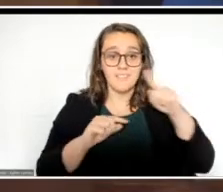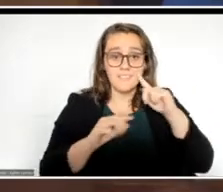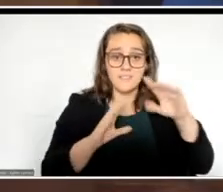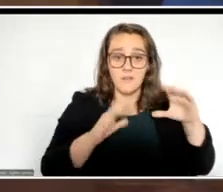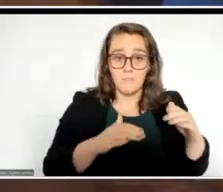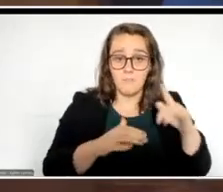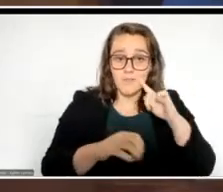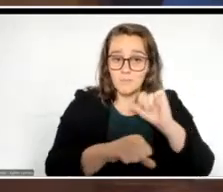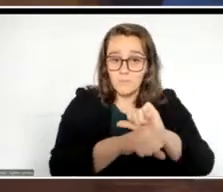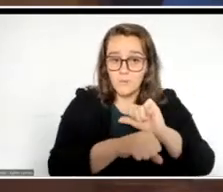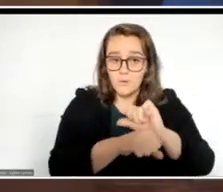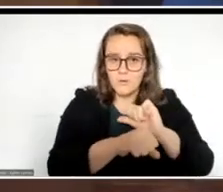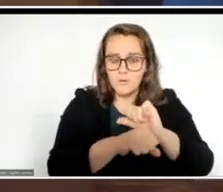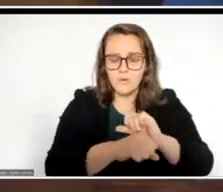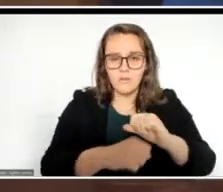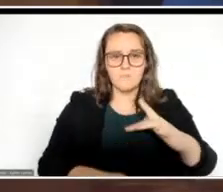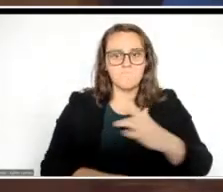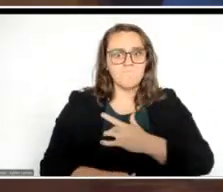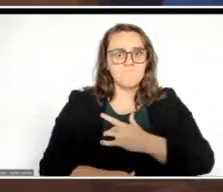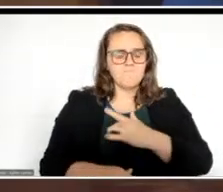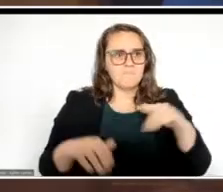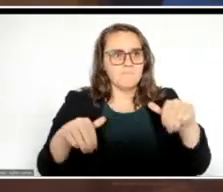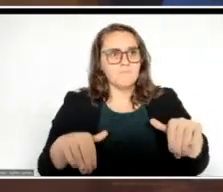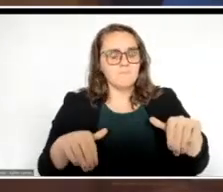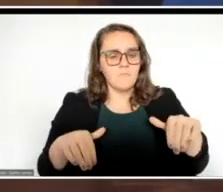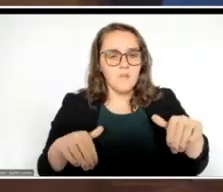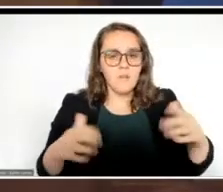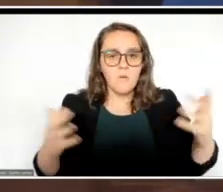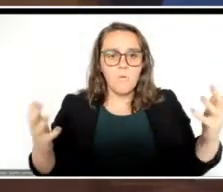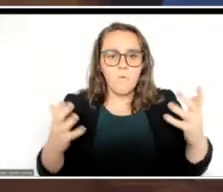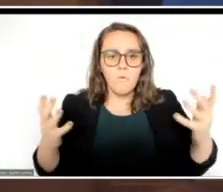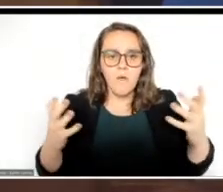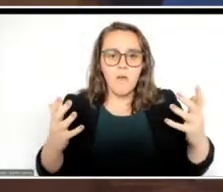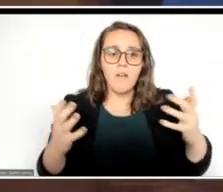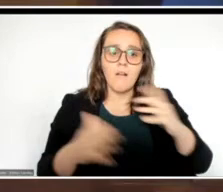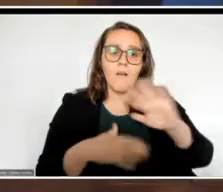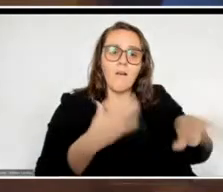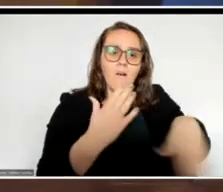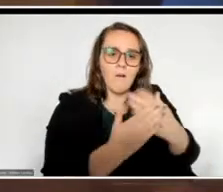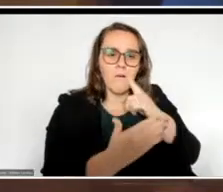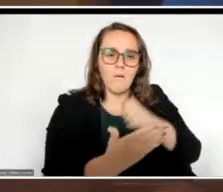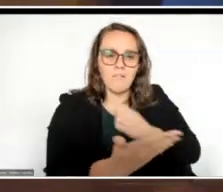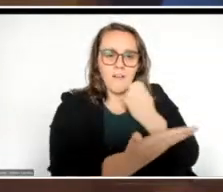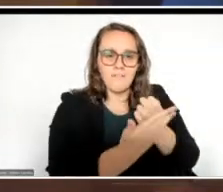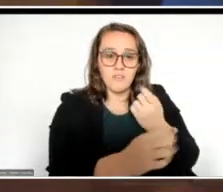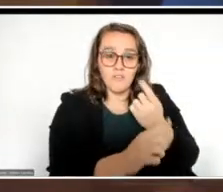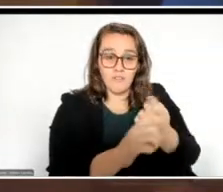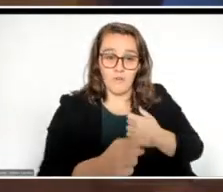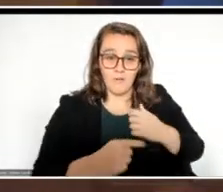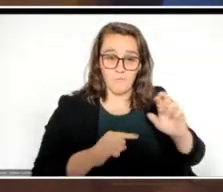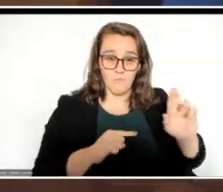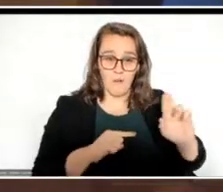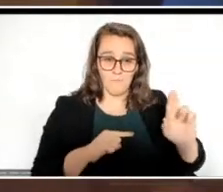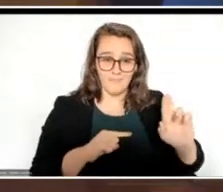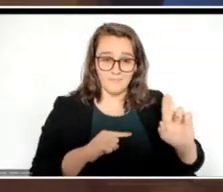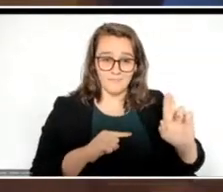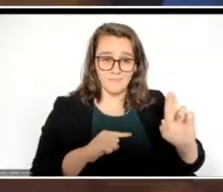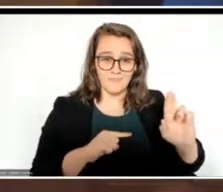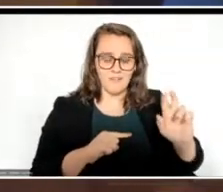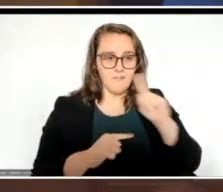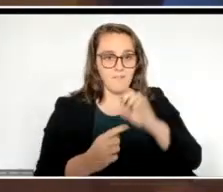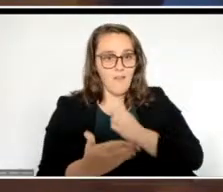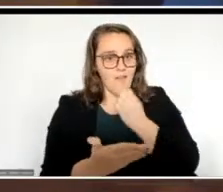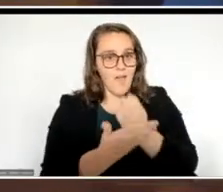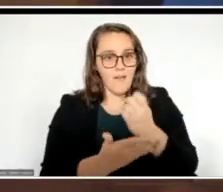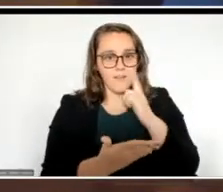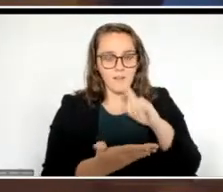all this evidence come almost entirely from Republicans. The evidence that has emerged did not come